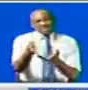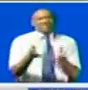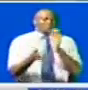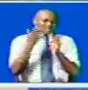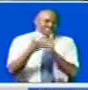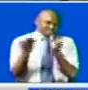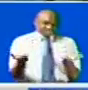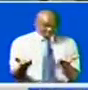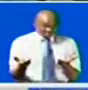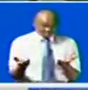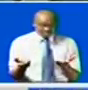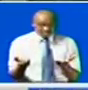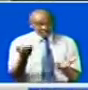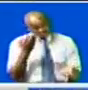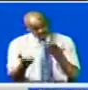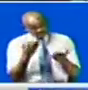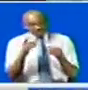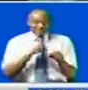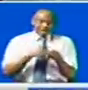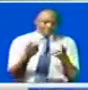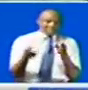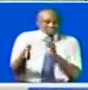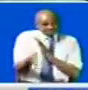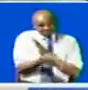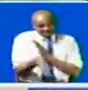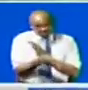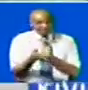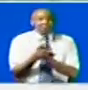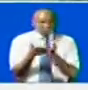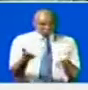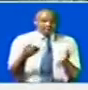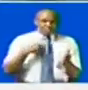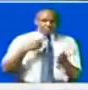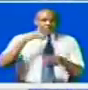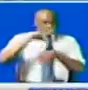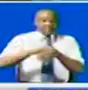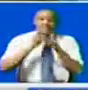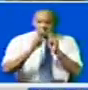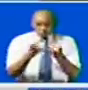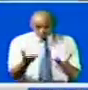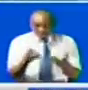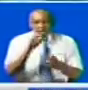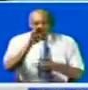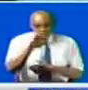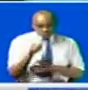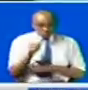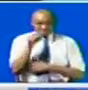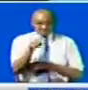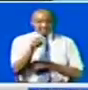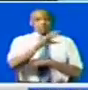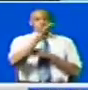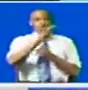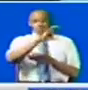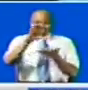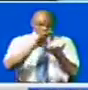faster. And maybe at around midnight, we should be getting the results from this